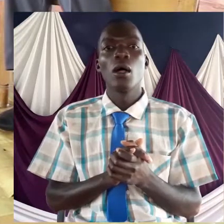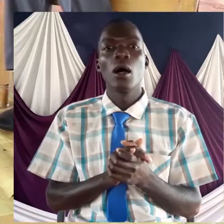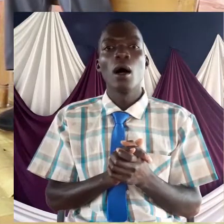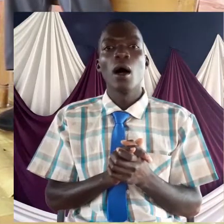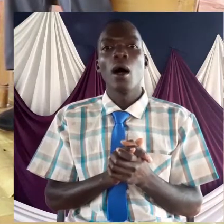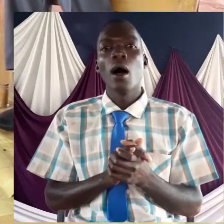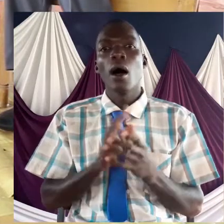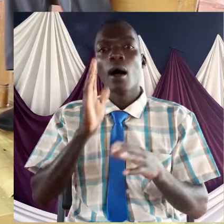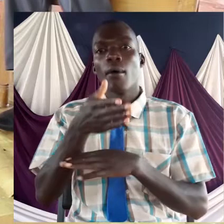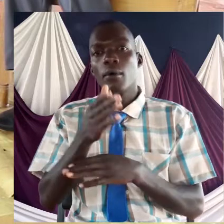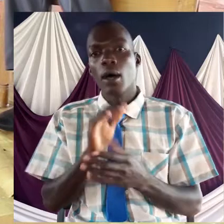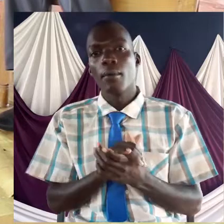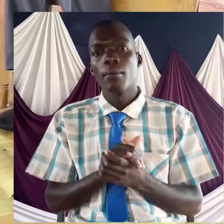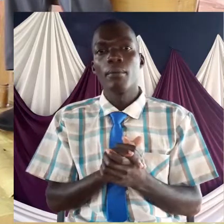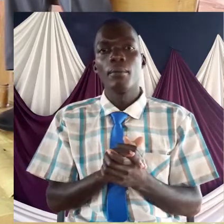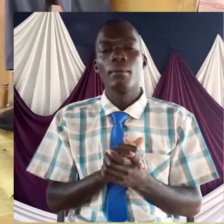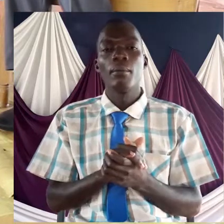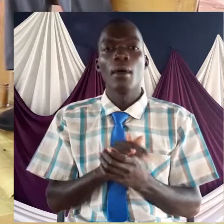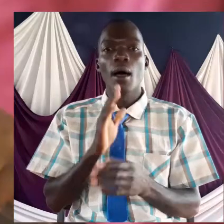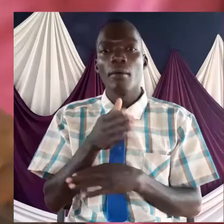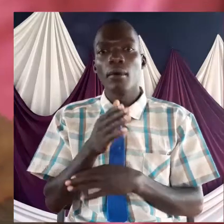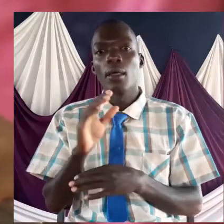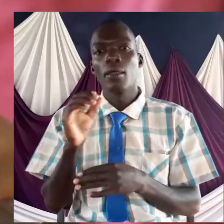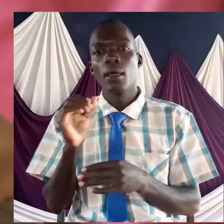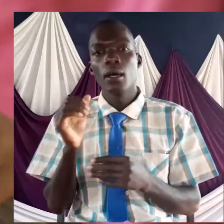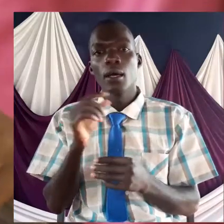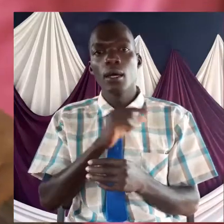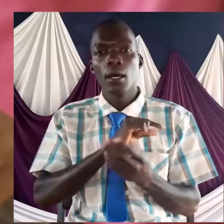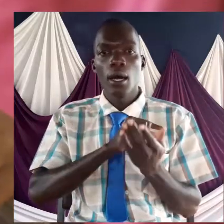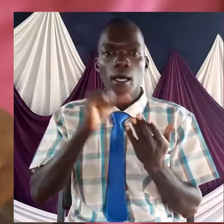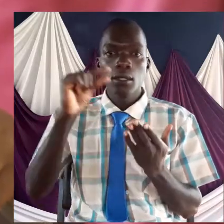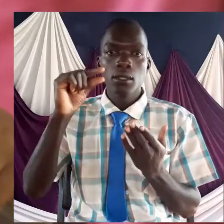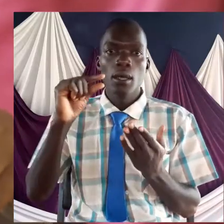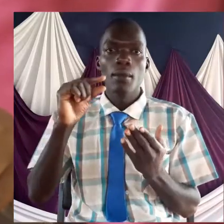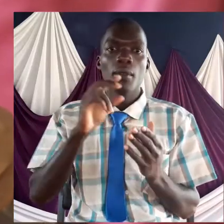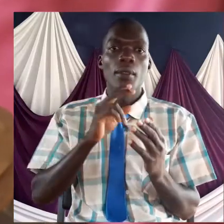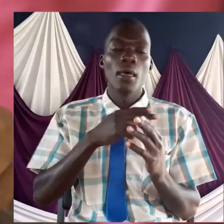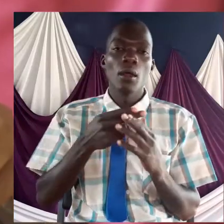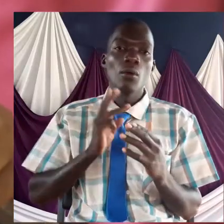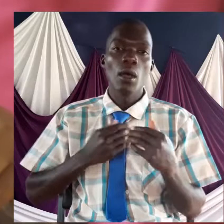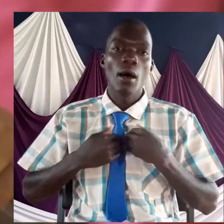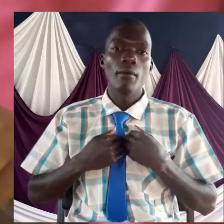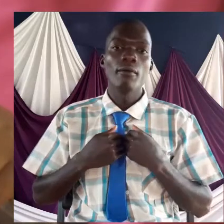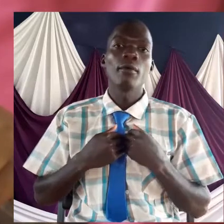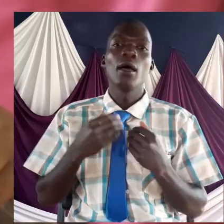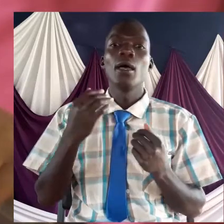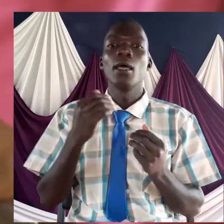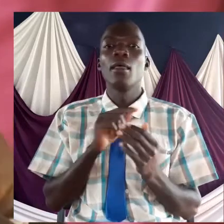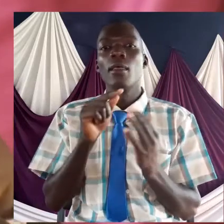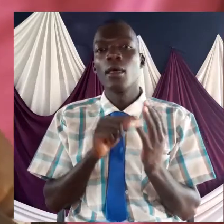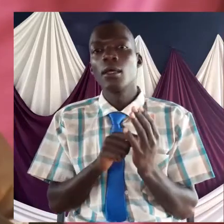mm-hmm, after the Greece, yes, then we ended up having this,